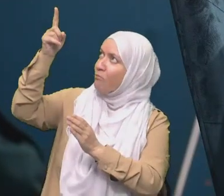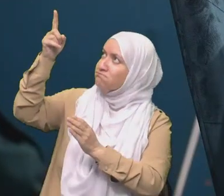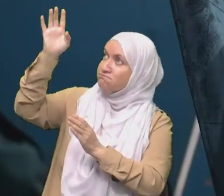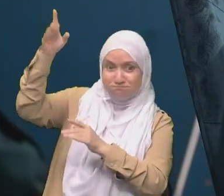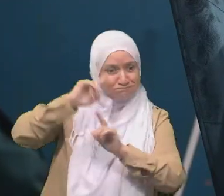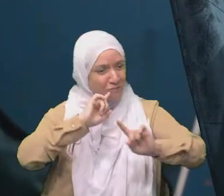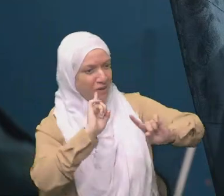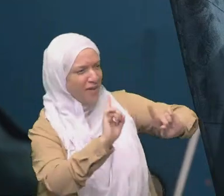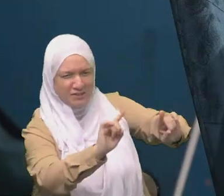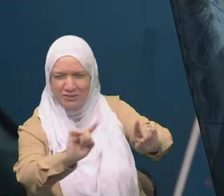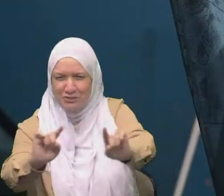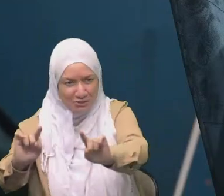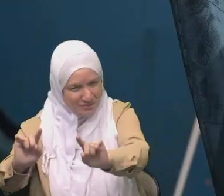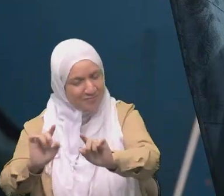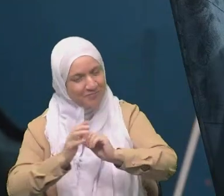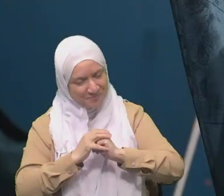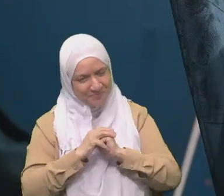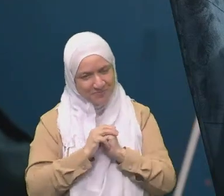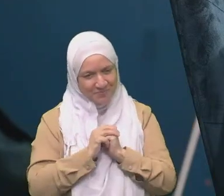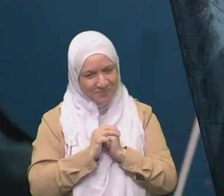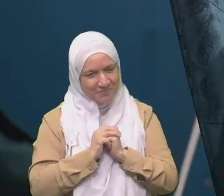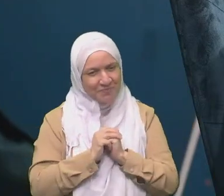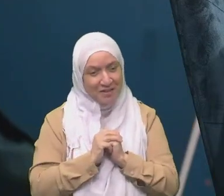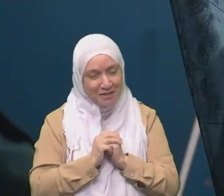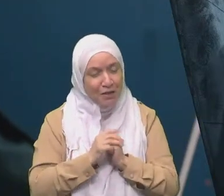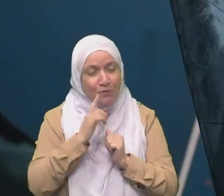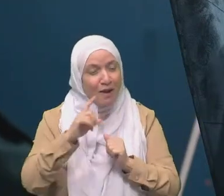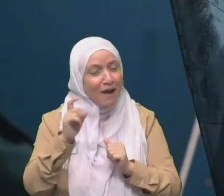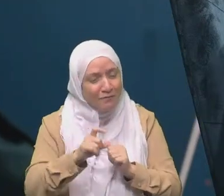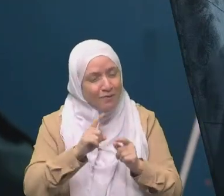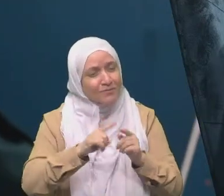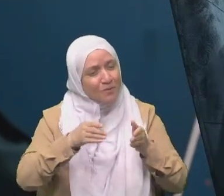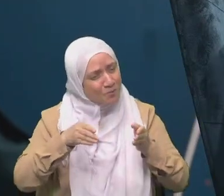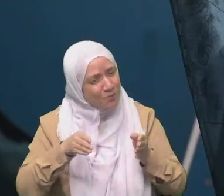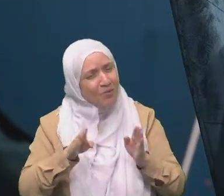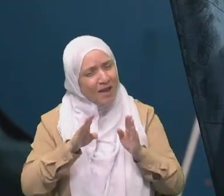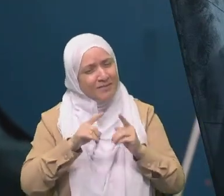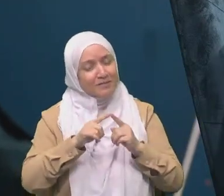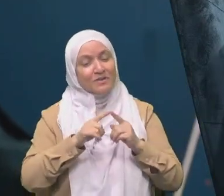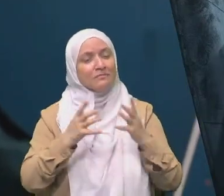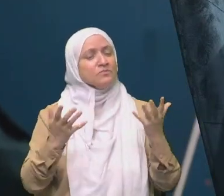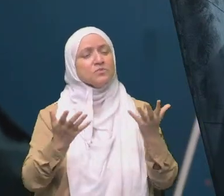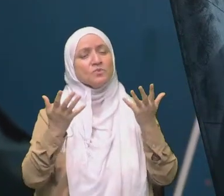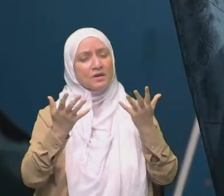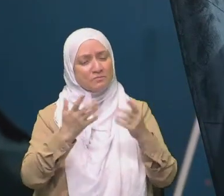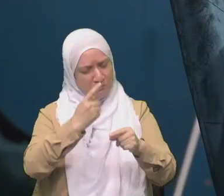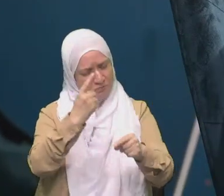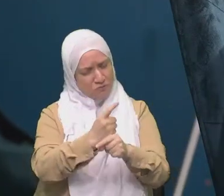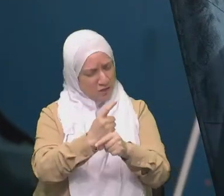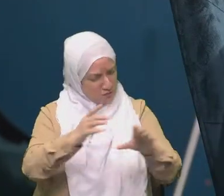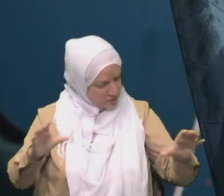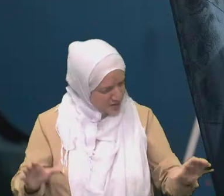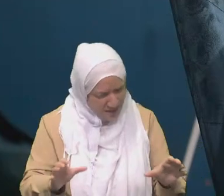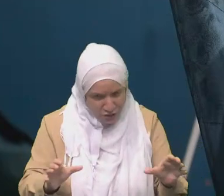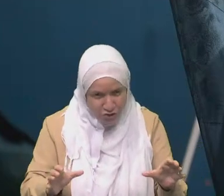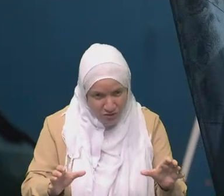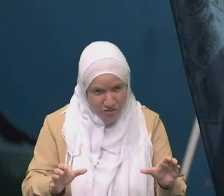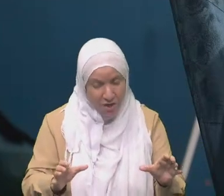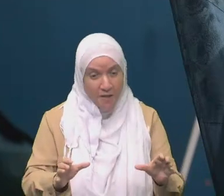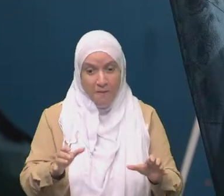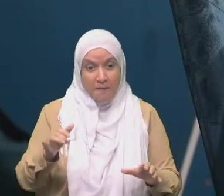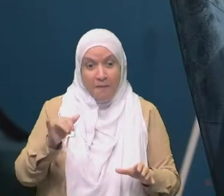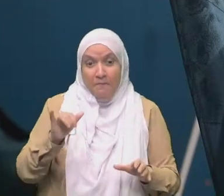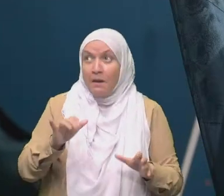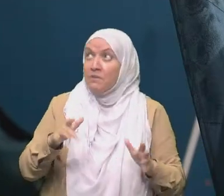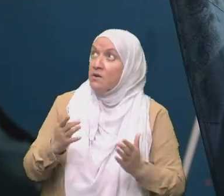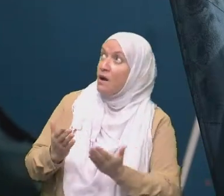means that will bring that change to happen, so your dua will only be just another push. That's all. And that's something he